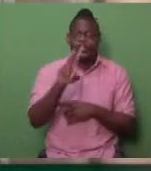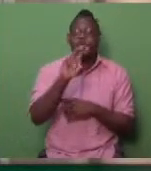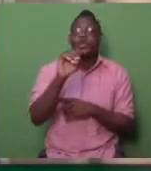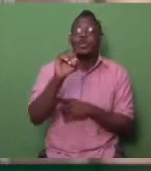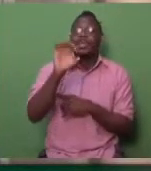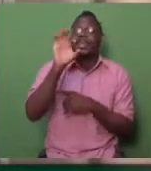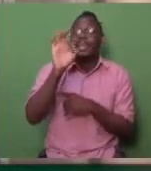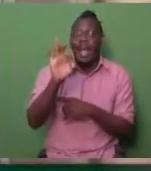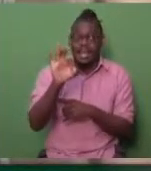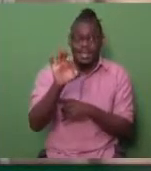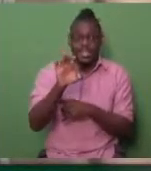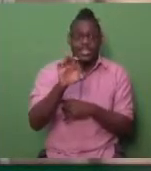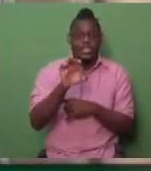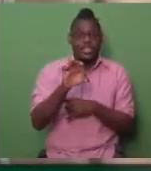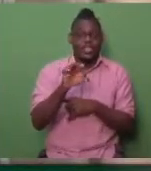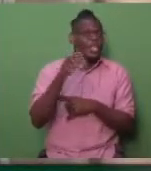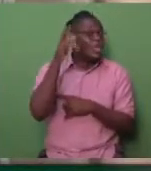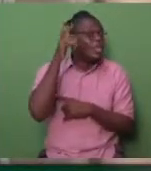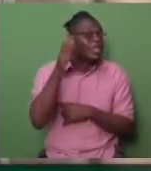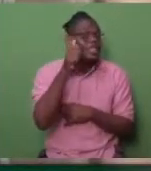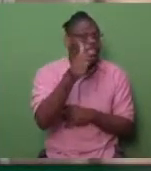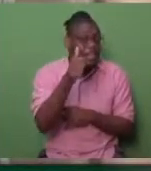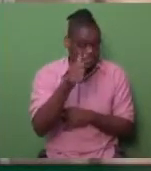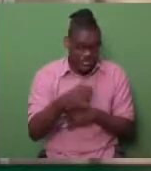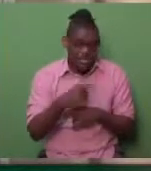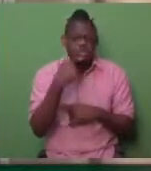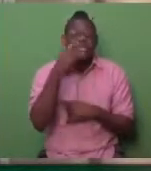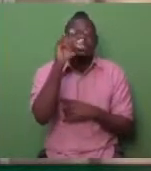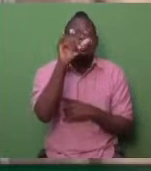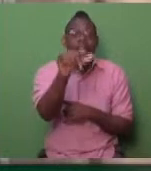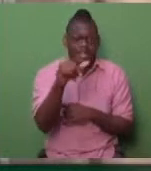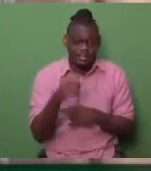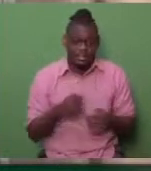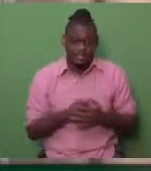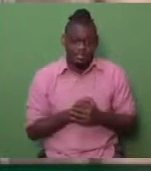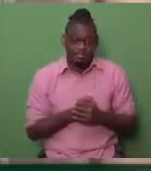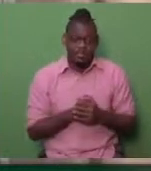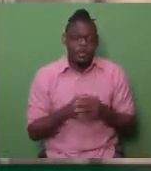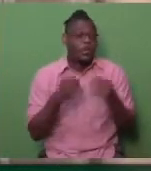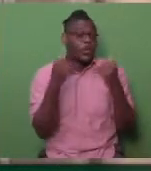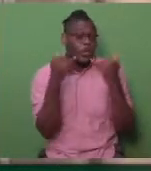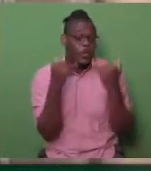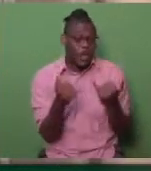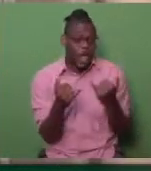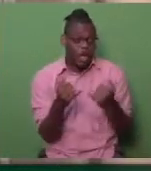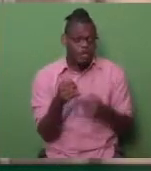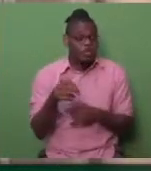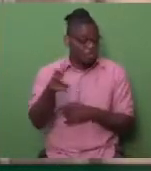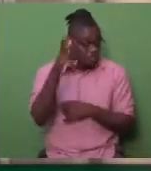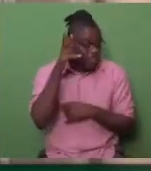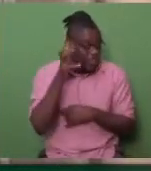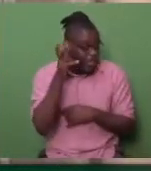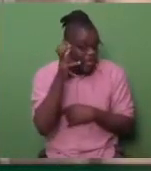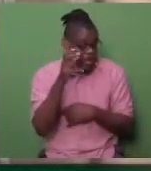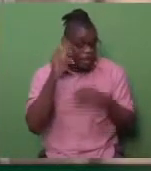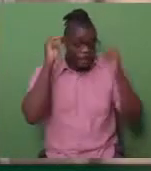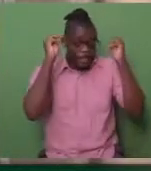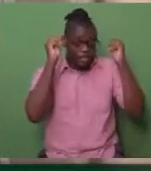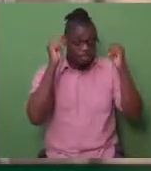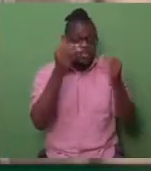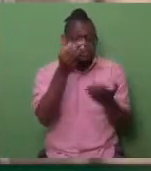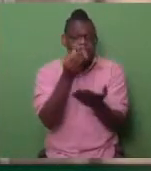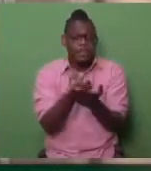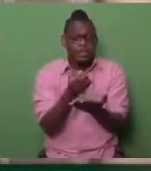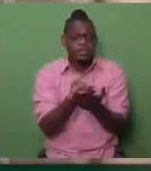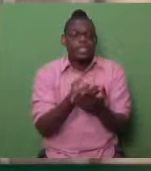be a significant tax raising revenue measure. This Minister of Finance, significant tax raising